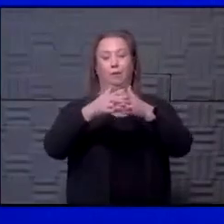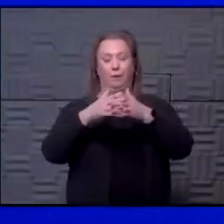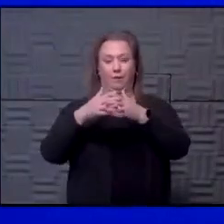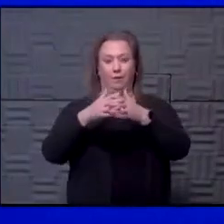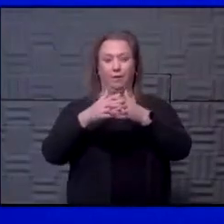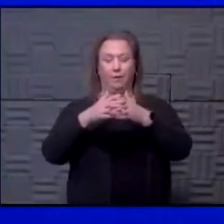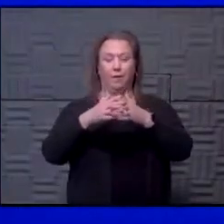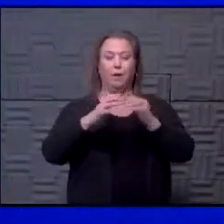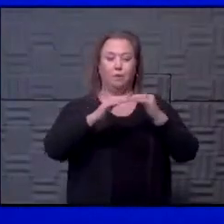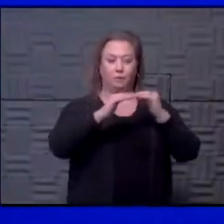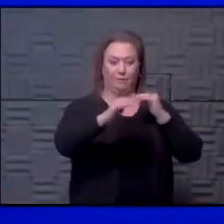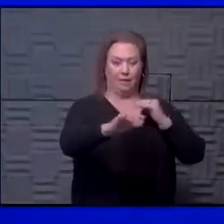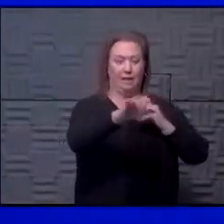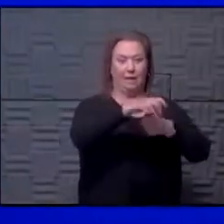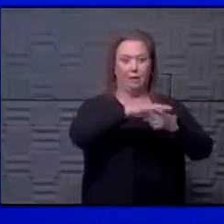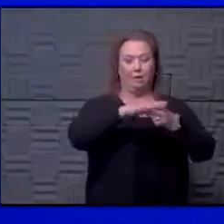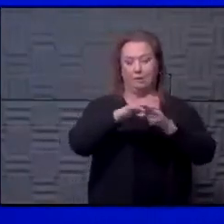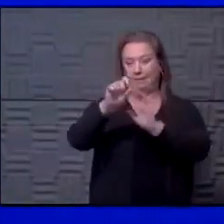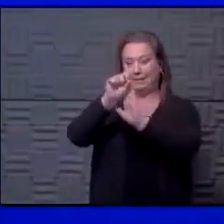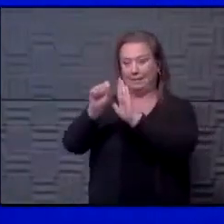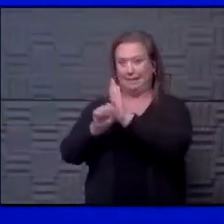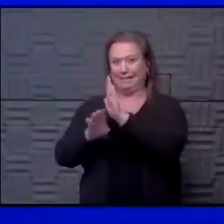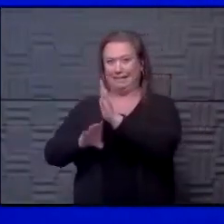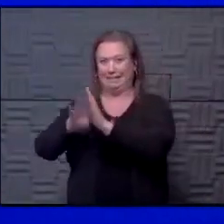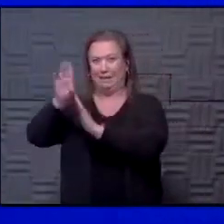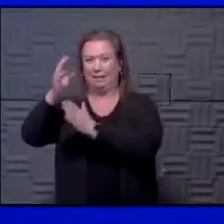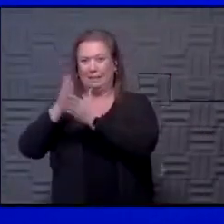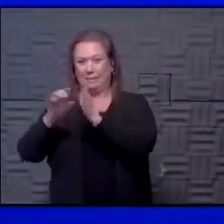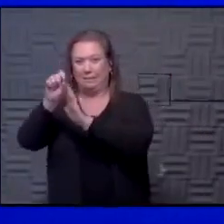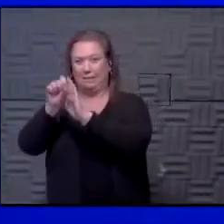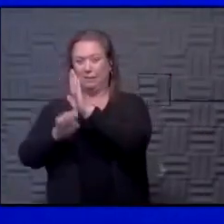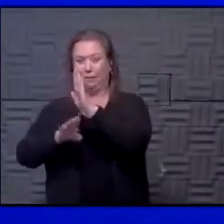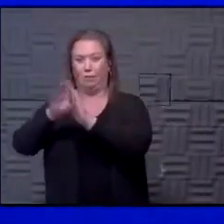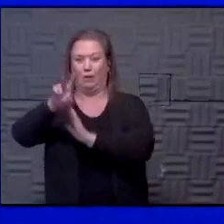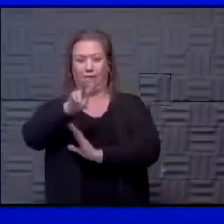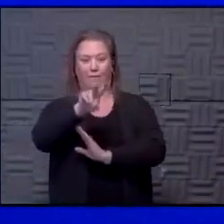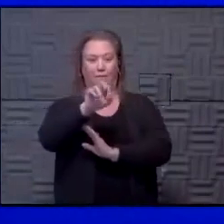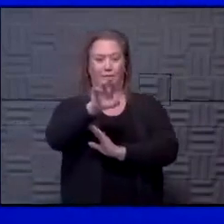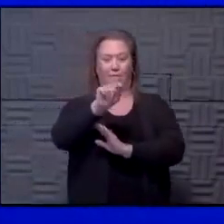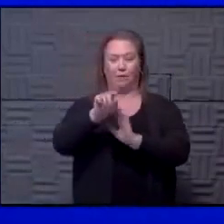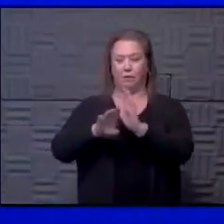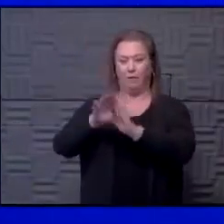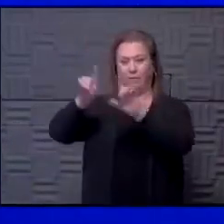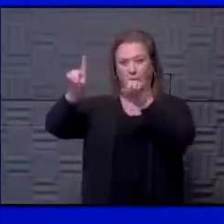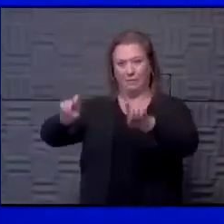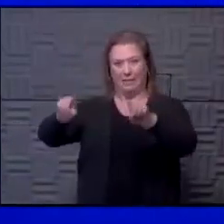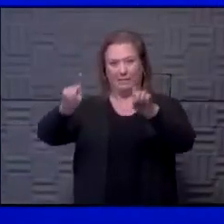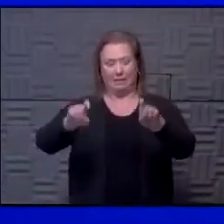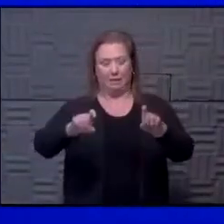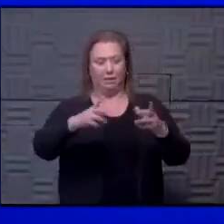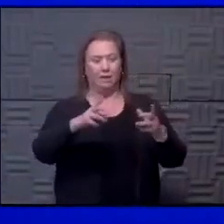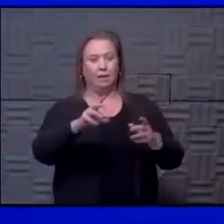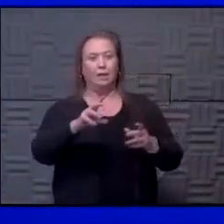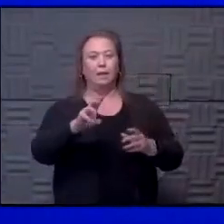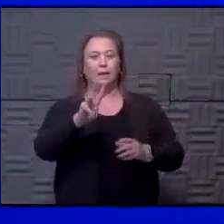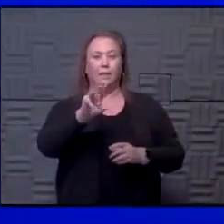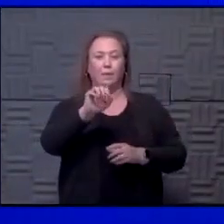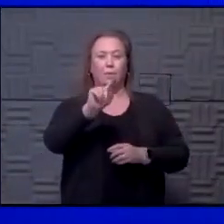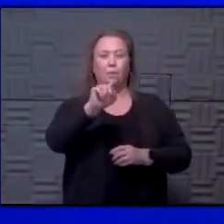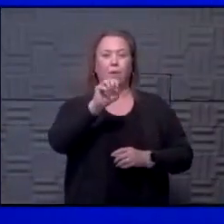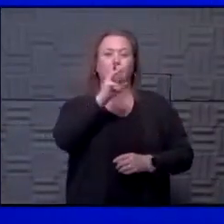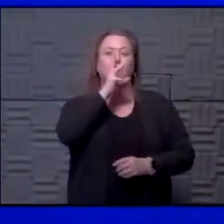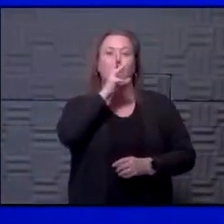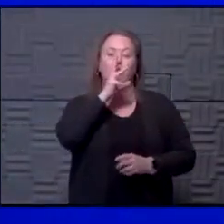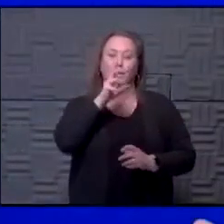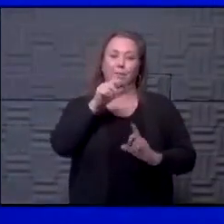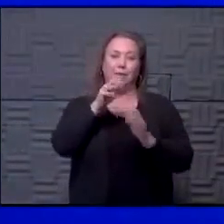upticks, and I don't know if the states that are uptaking have changed the variance numbers either that they've been testing for or in the wastewater, but I think